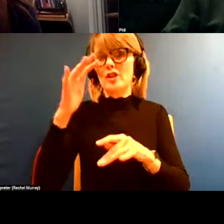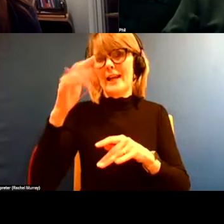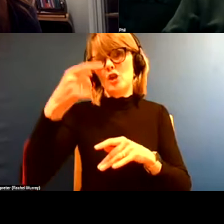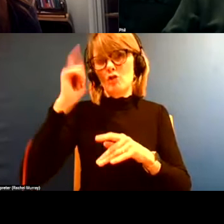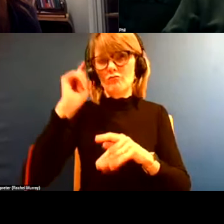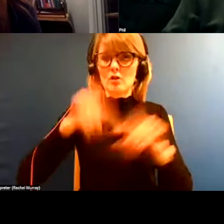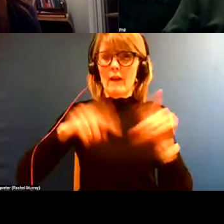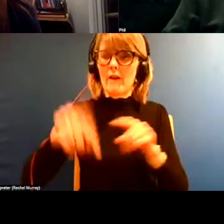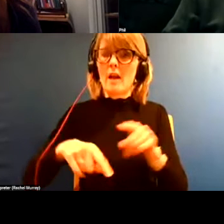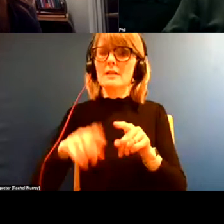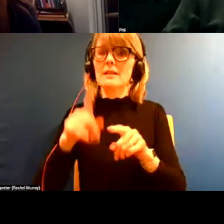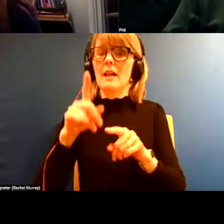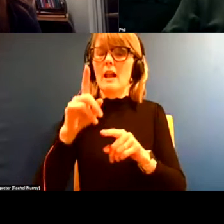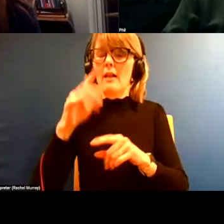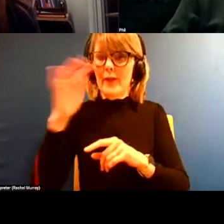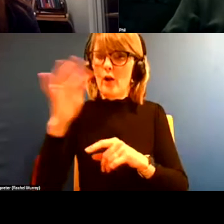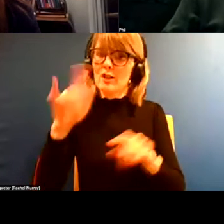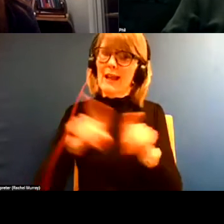feminist theology.